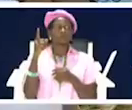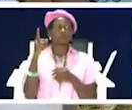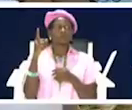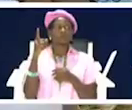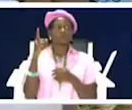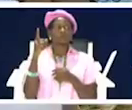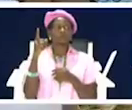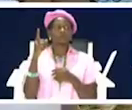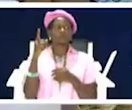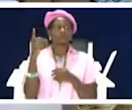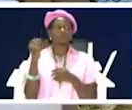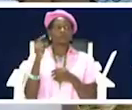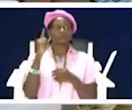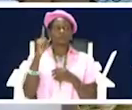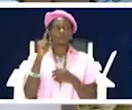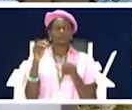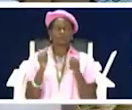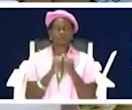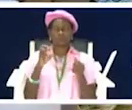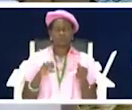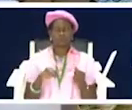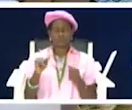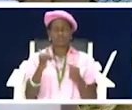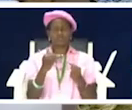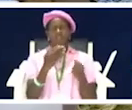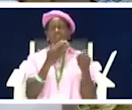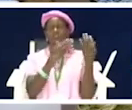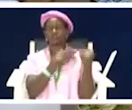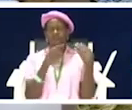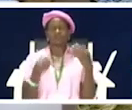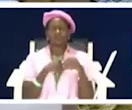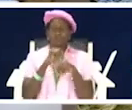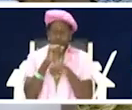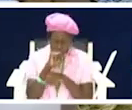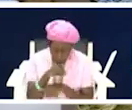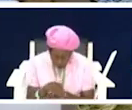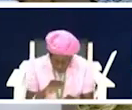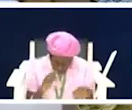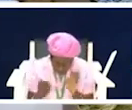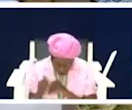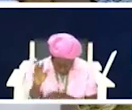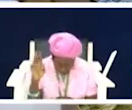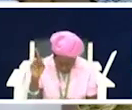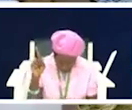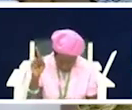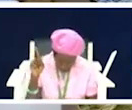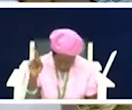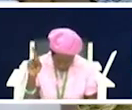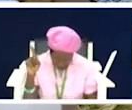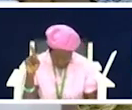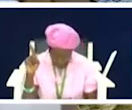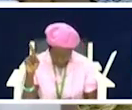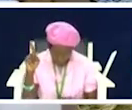The one with everlasting arms, we bow before you.